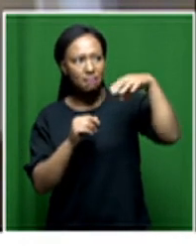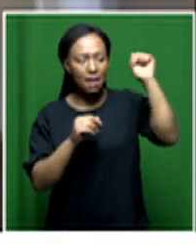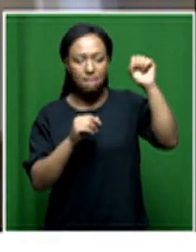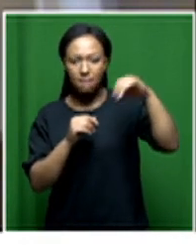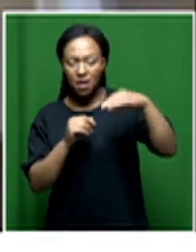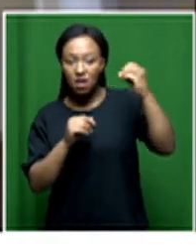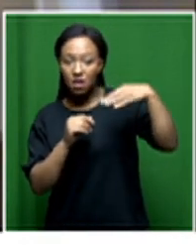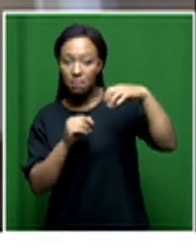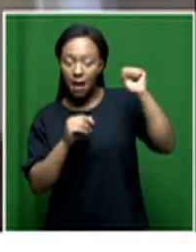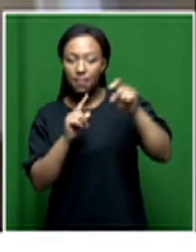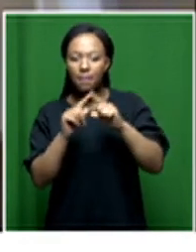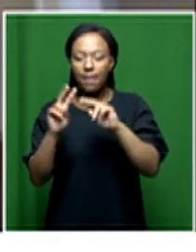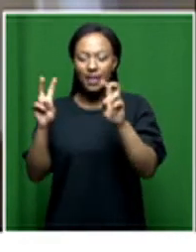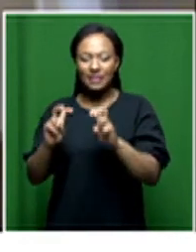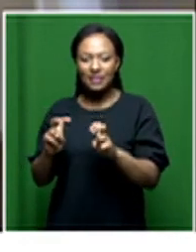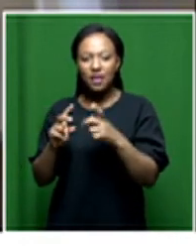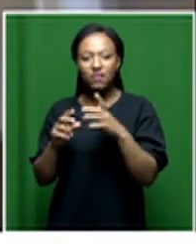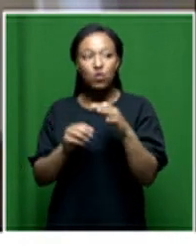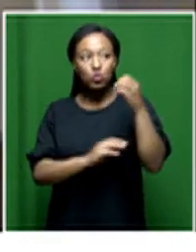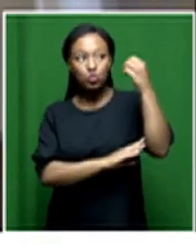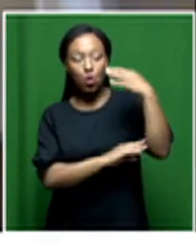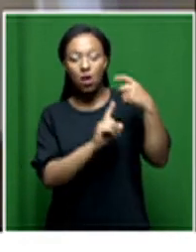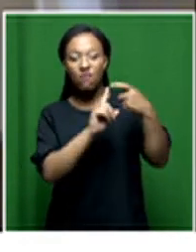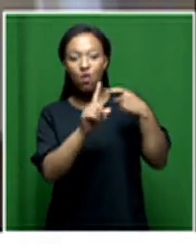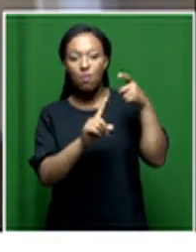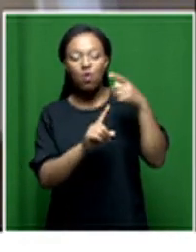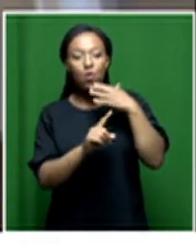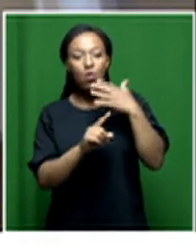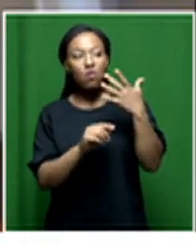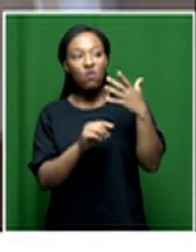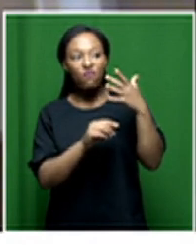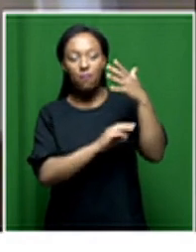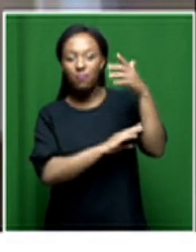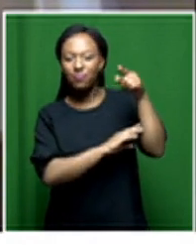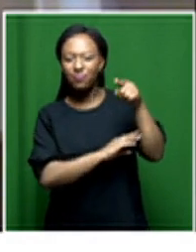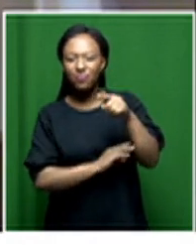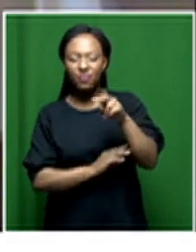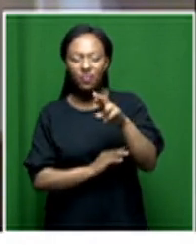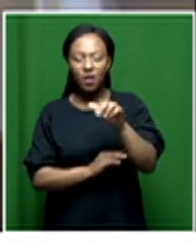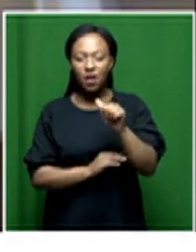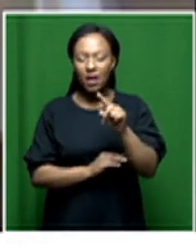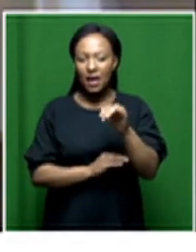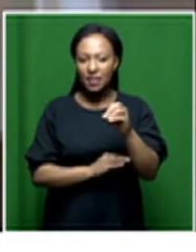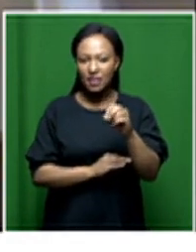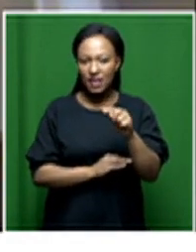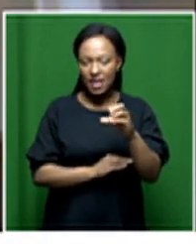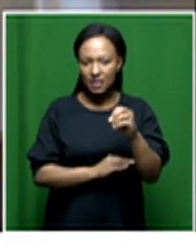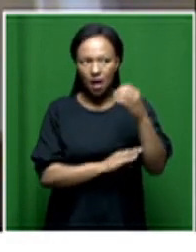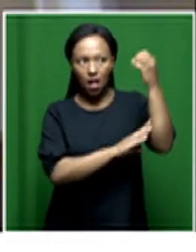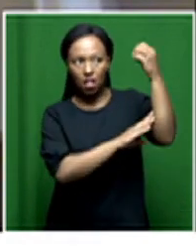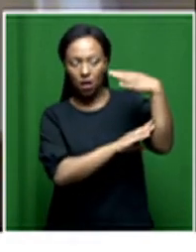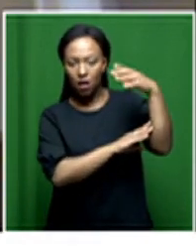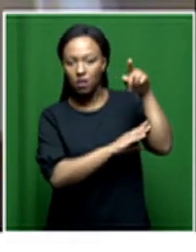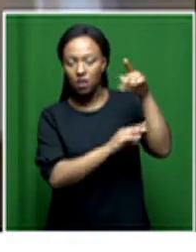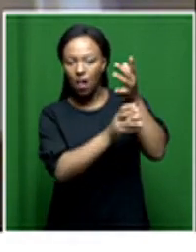About a third of the energy created from solar is from what we call radiated or scattered light, which is typical